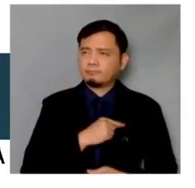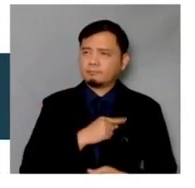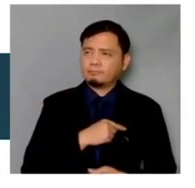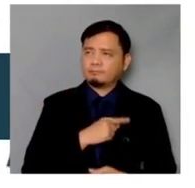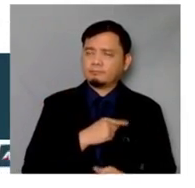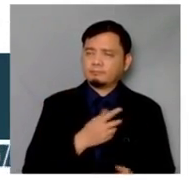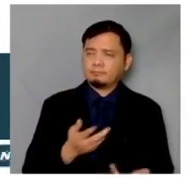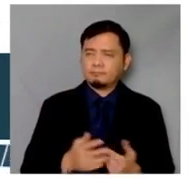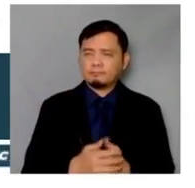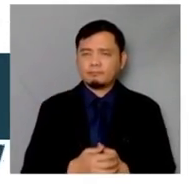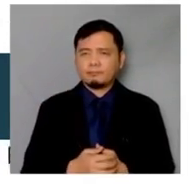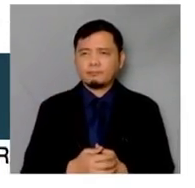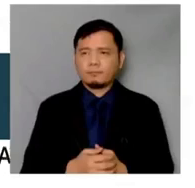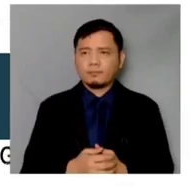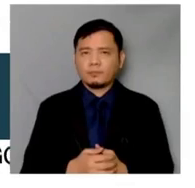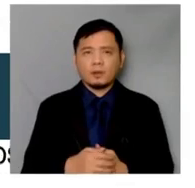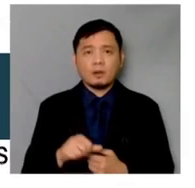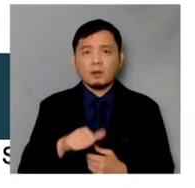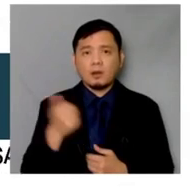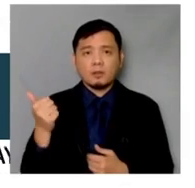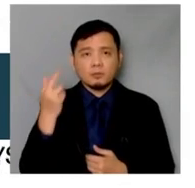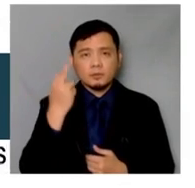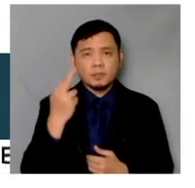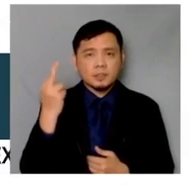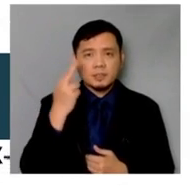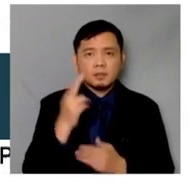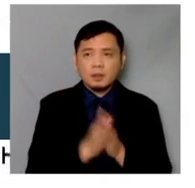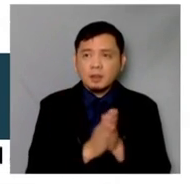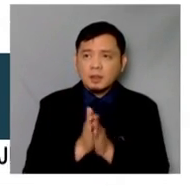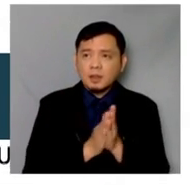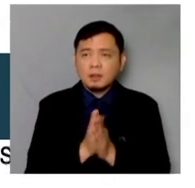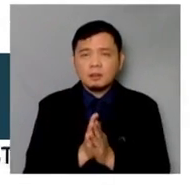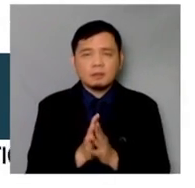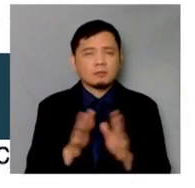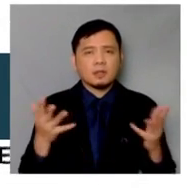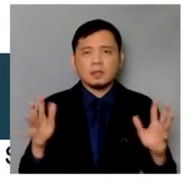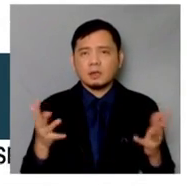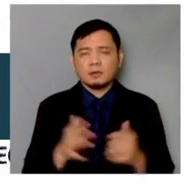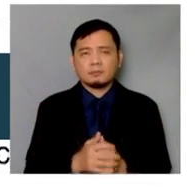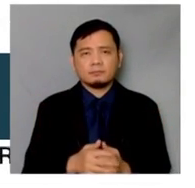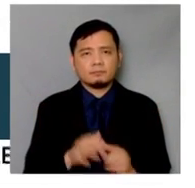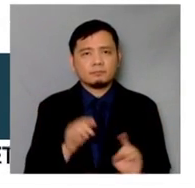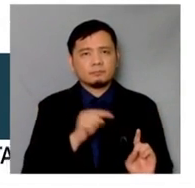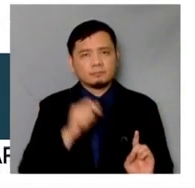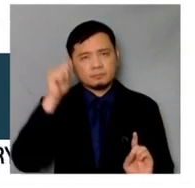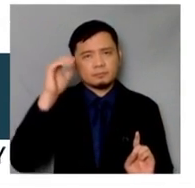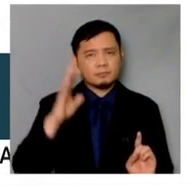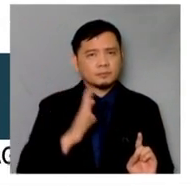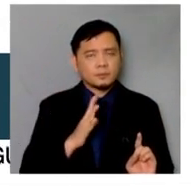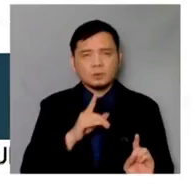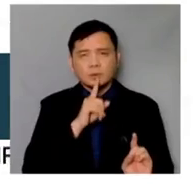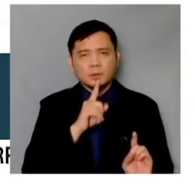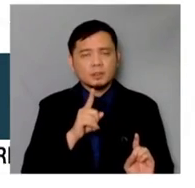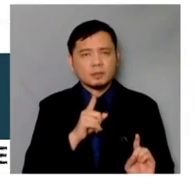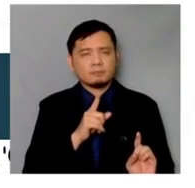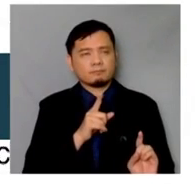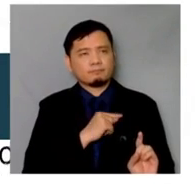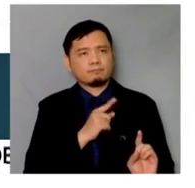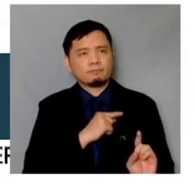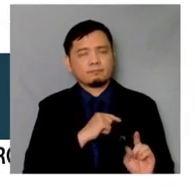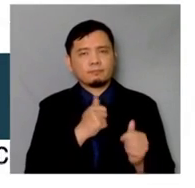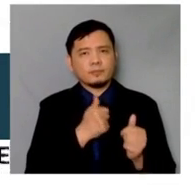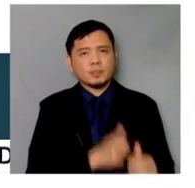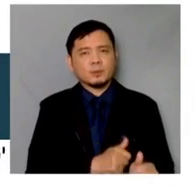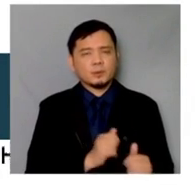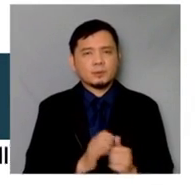he has no ulterior motive. This is just a man answering to his own conscience. Is he with his